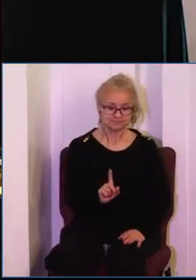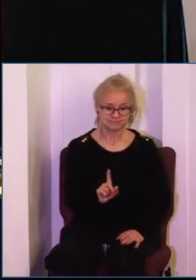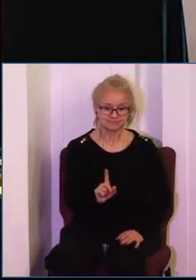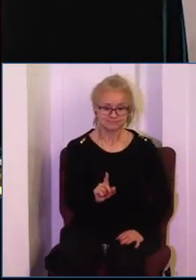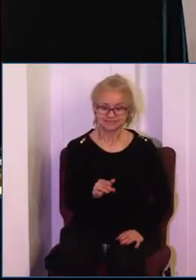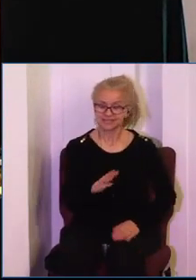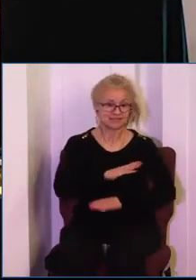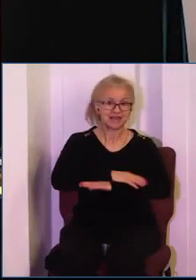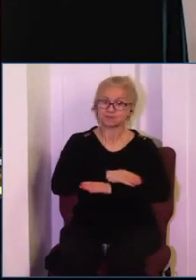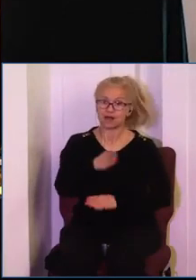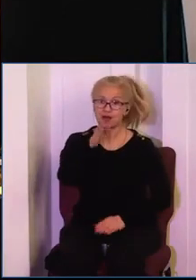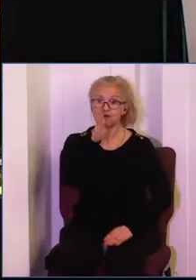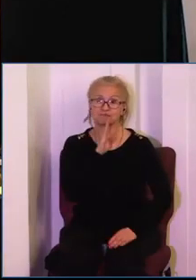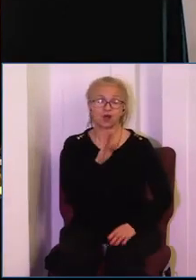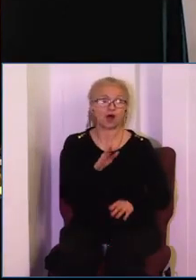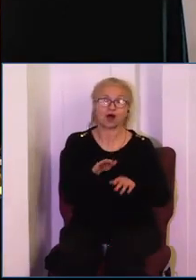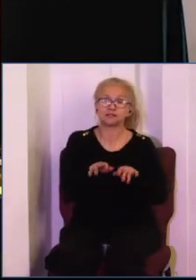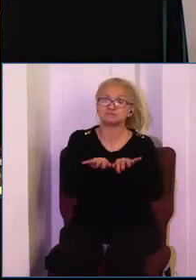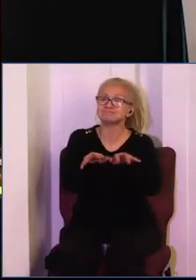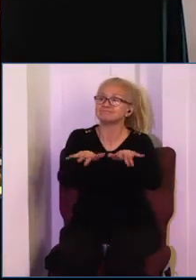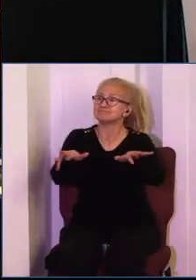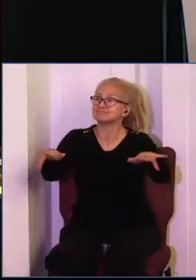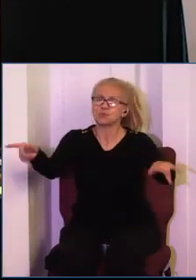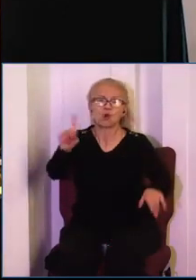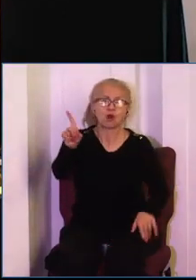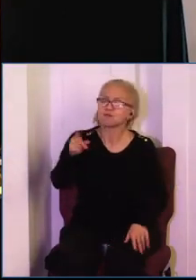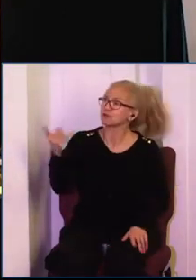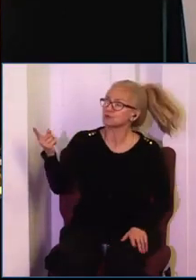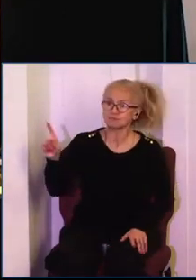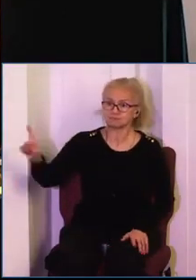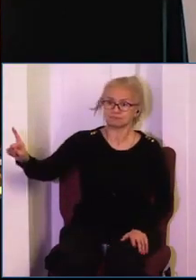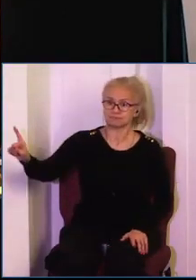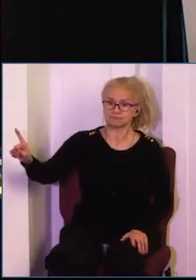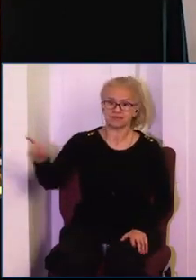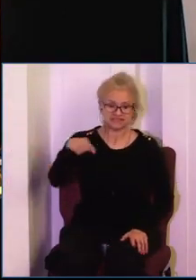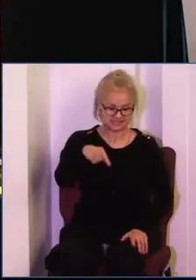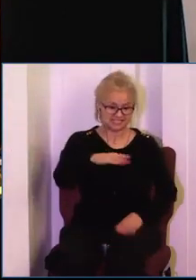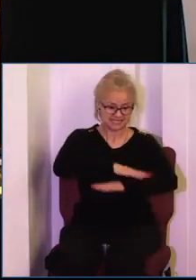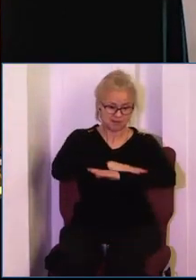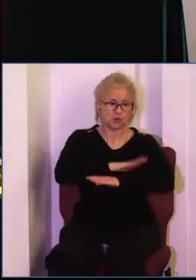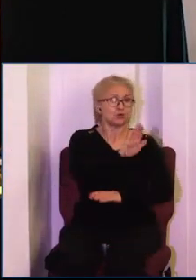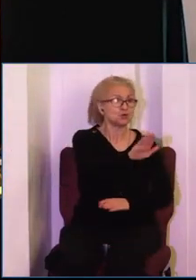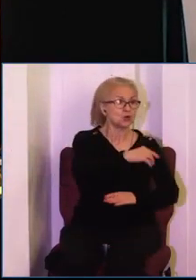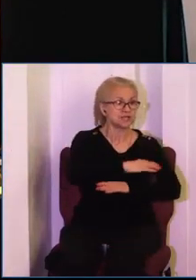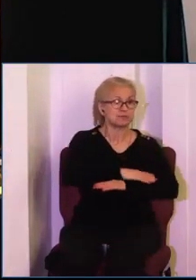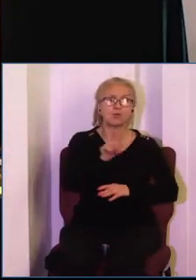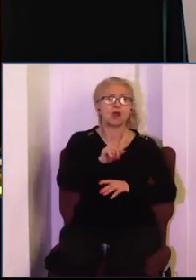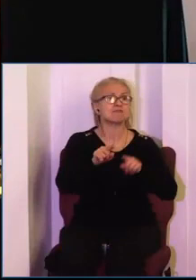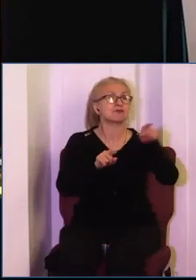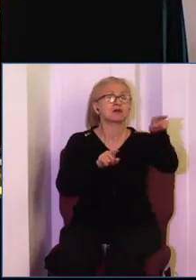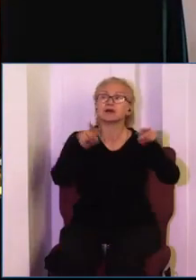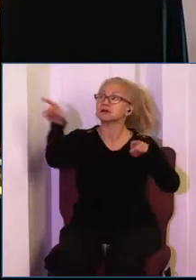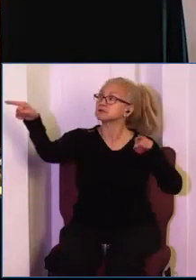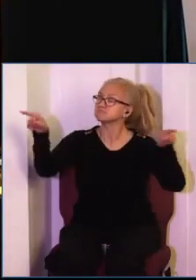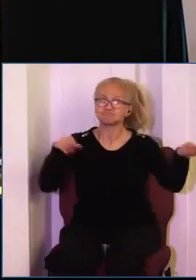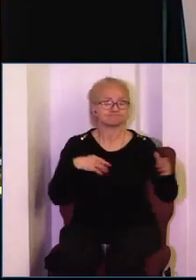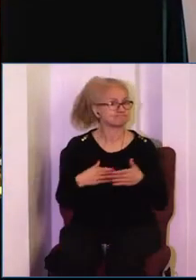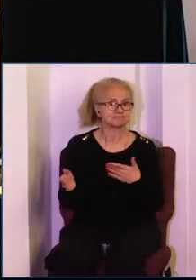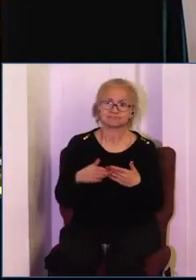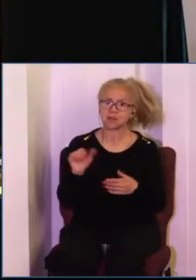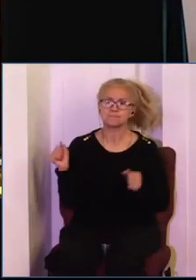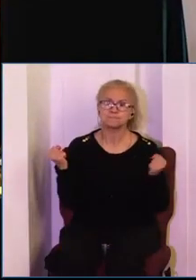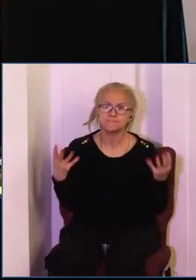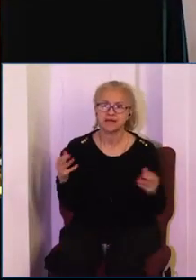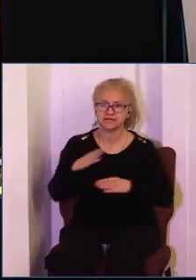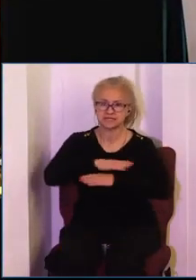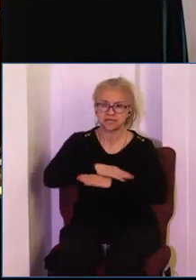The table of God extends to wherever you are. This table, your table, wherever you are. our many tables and